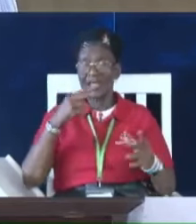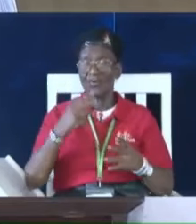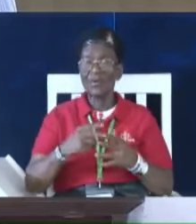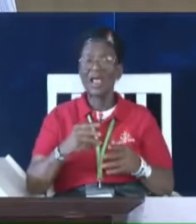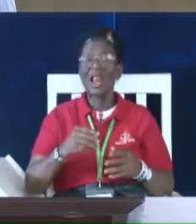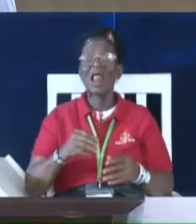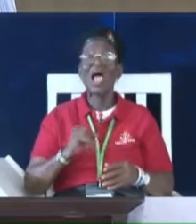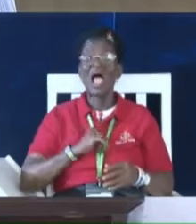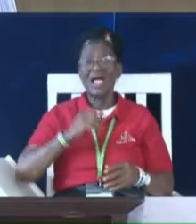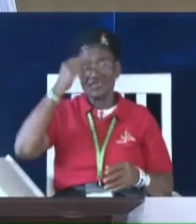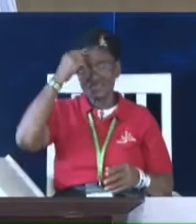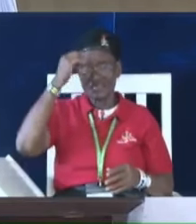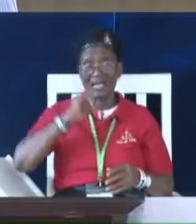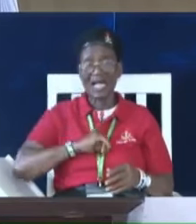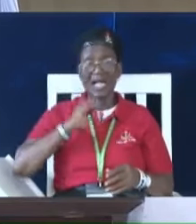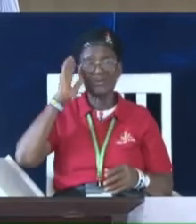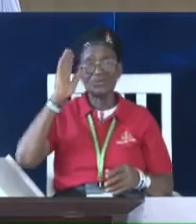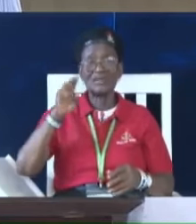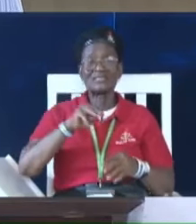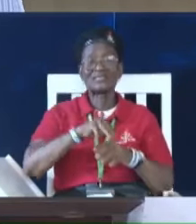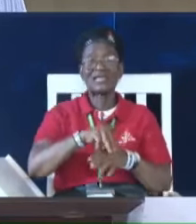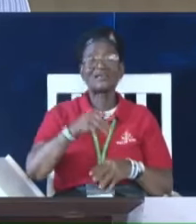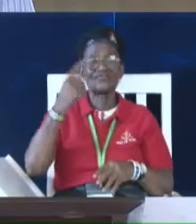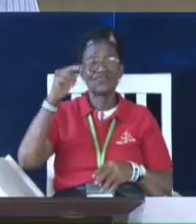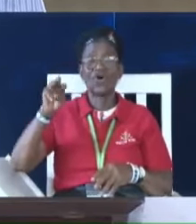I think I will send for him.